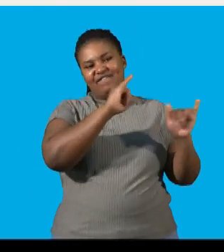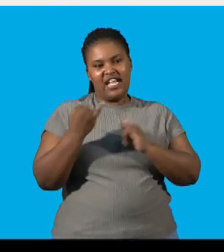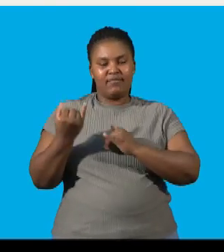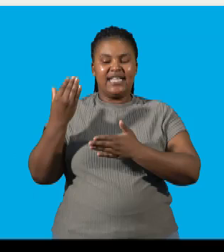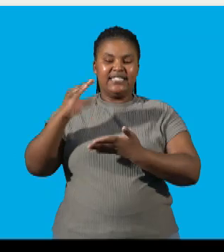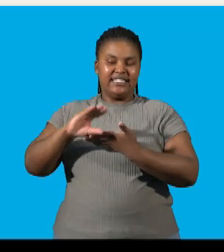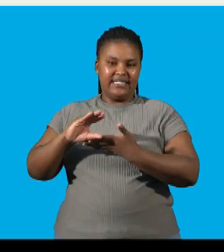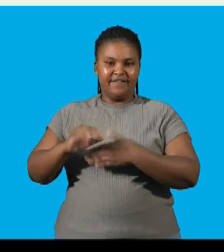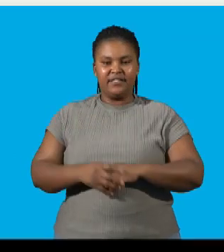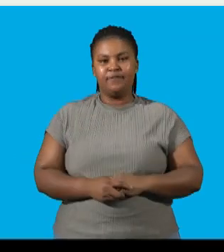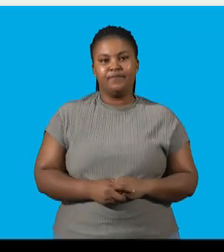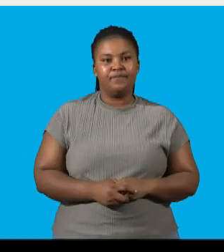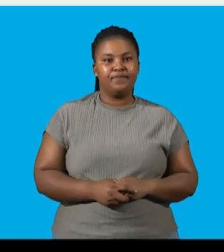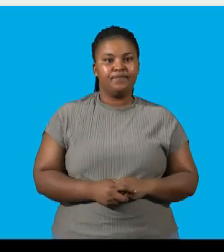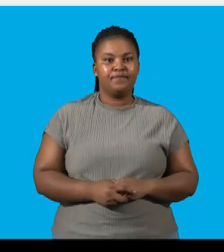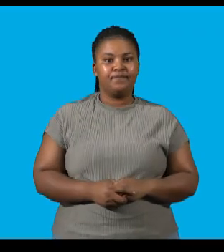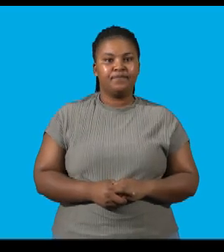investment incentives.